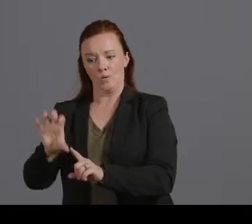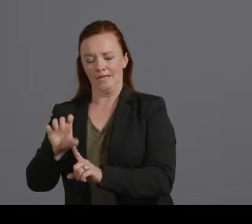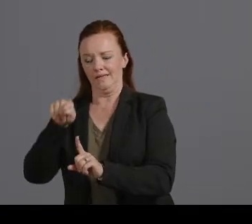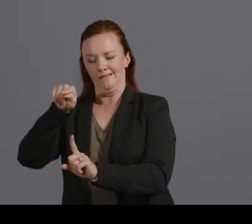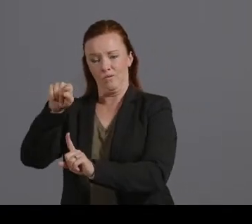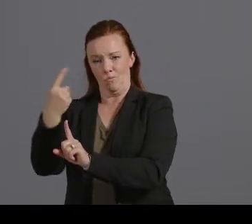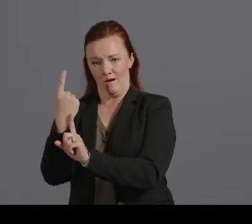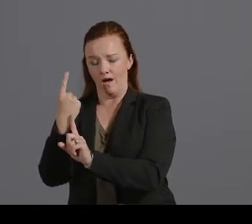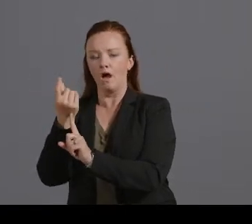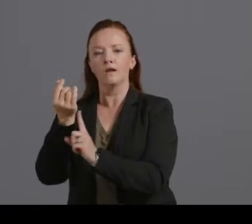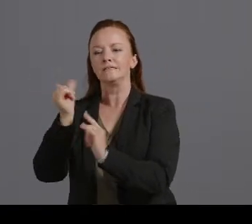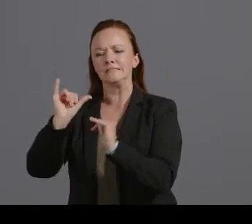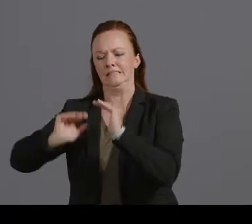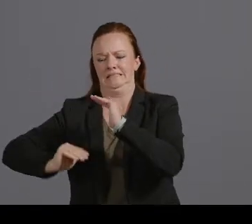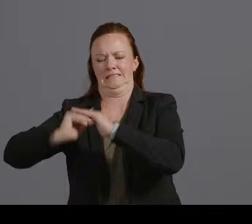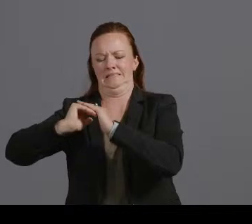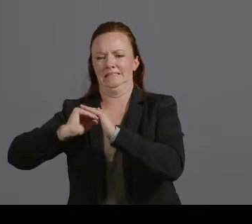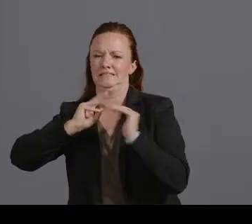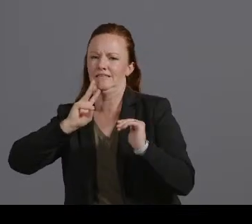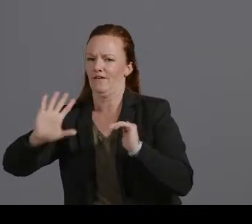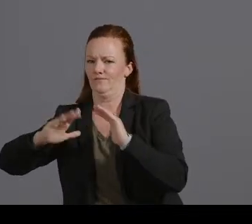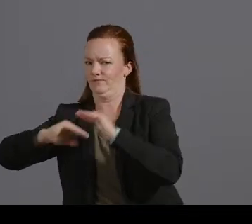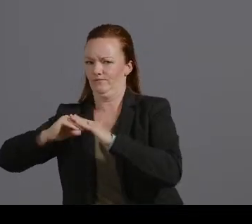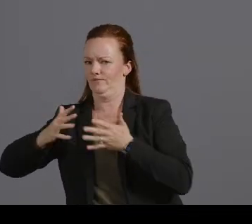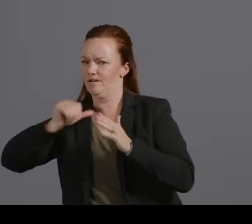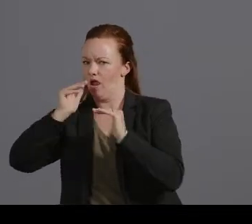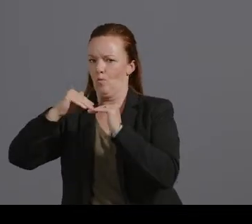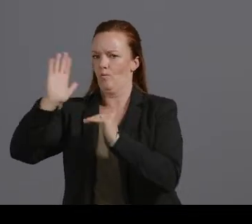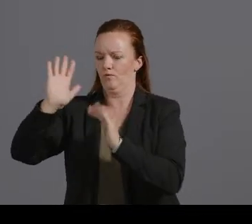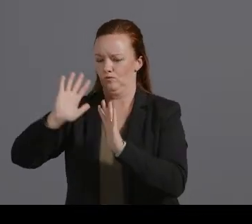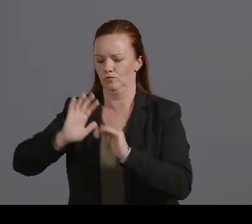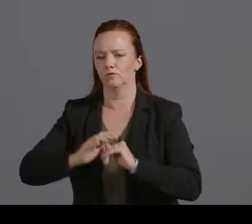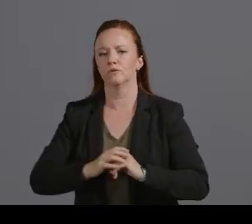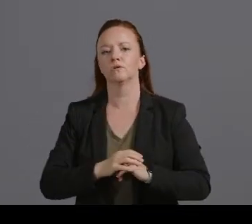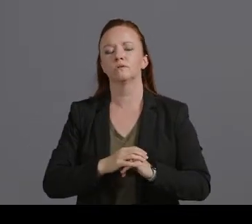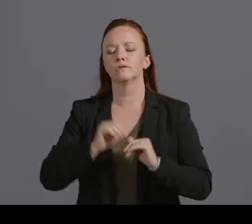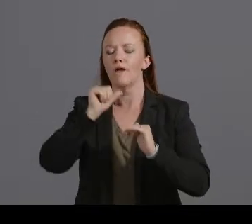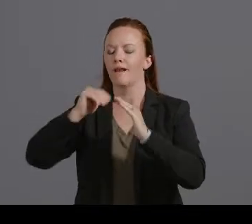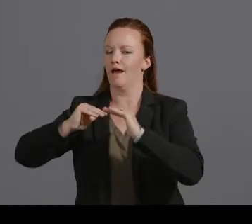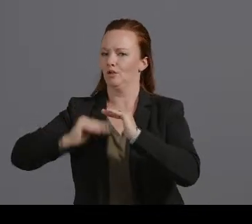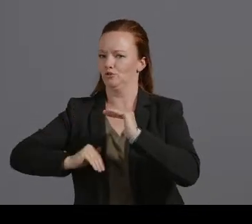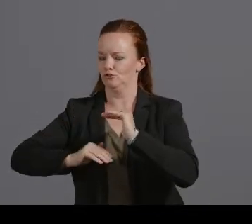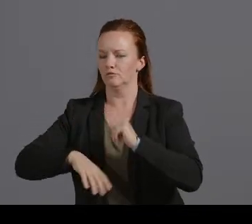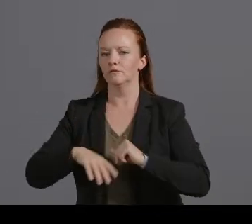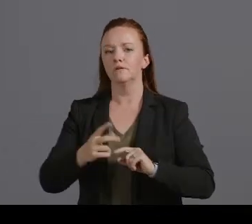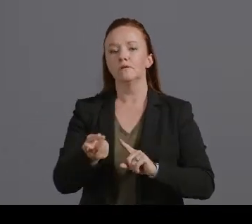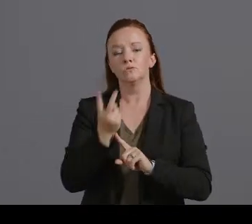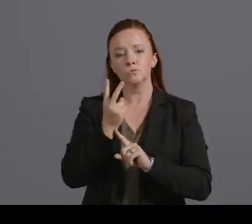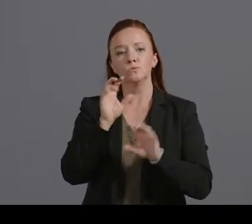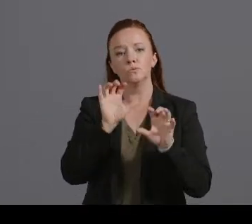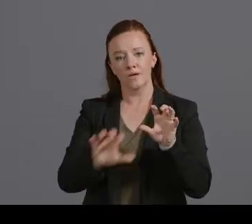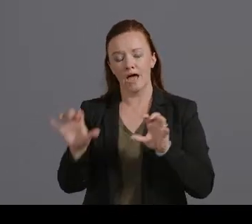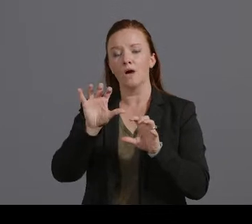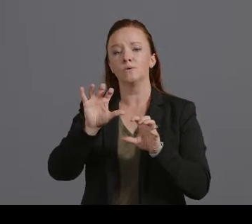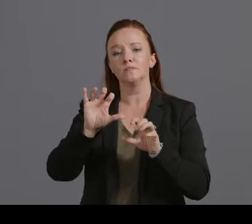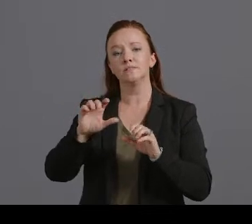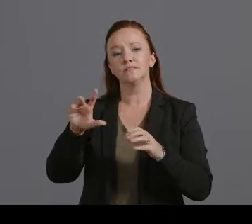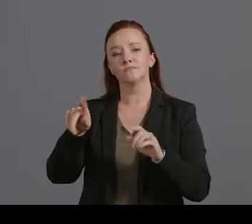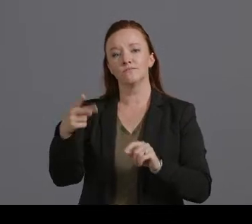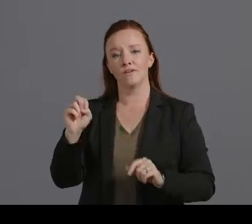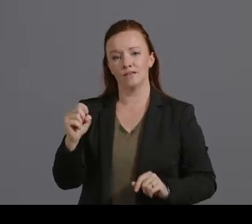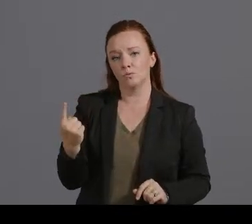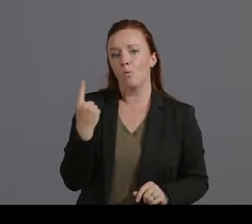above. We had counties that had moved into the full phase of 1B, as well as 2 counties that had moved into phase